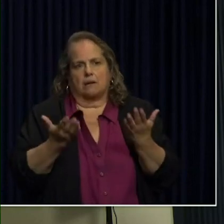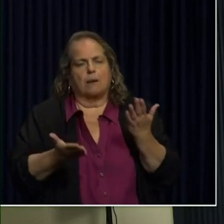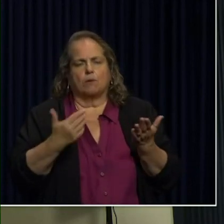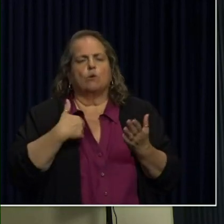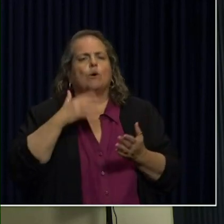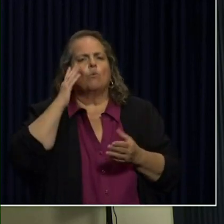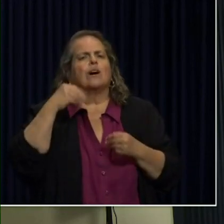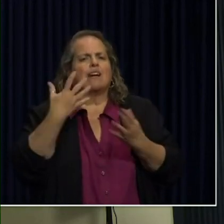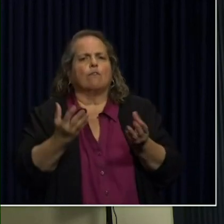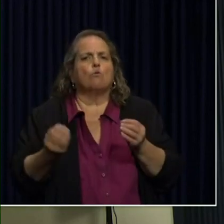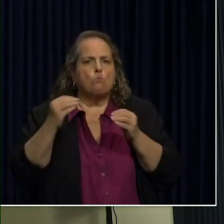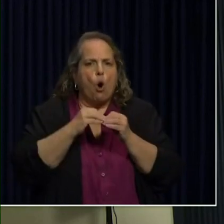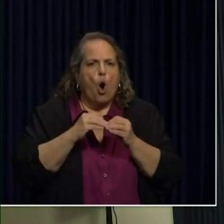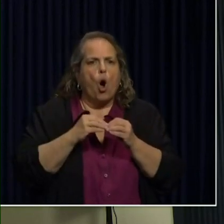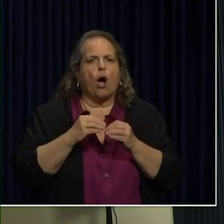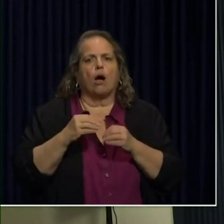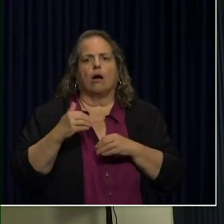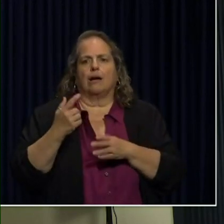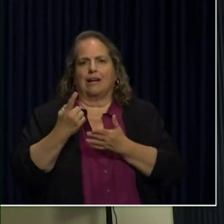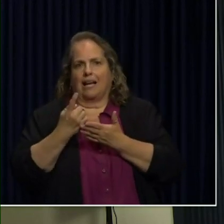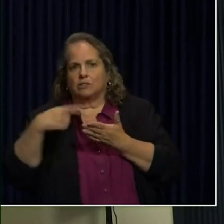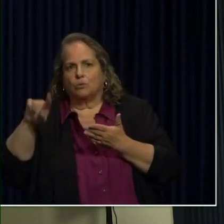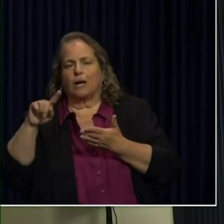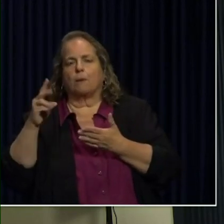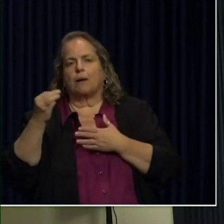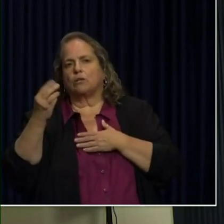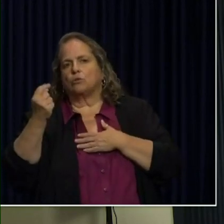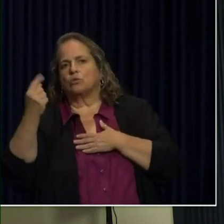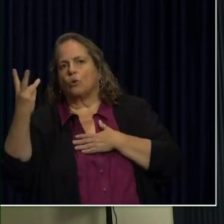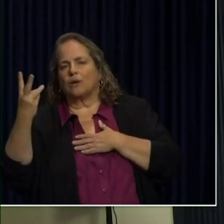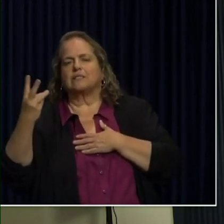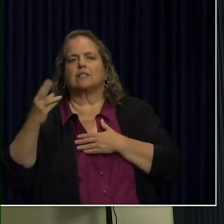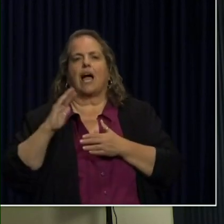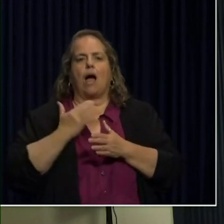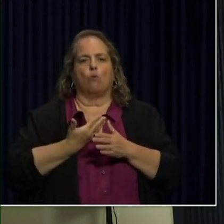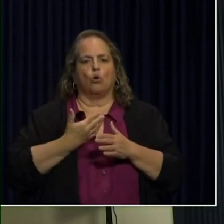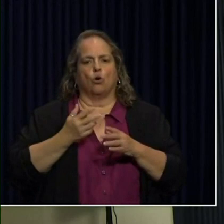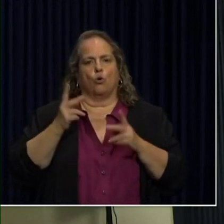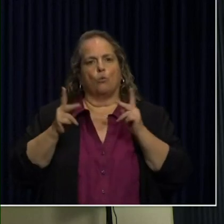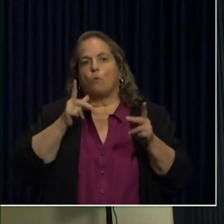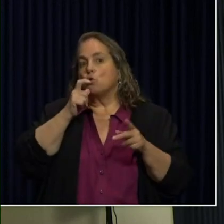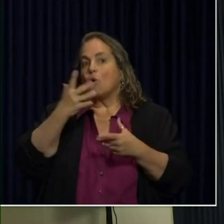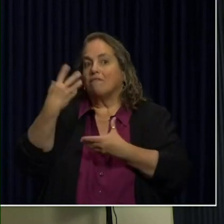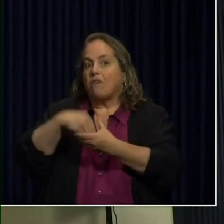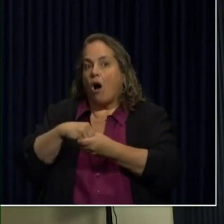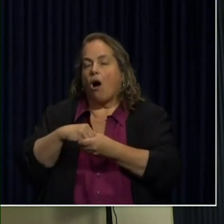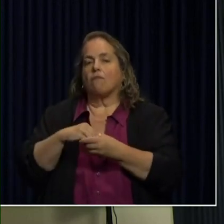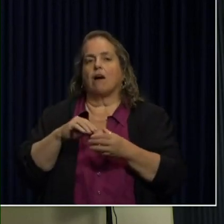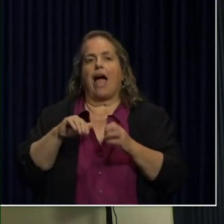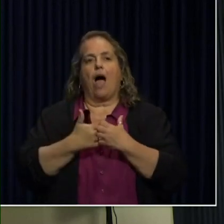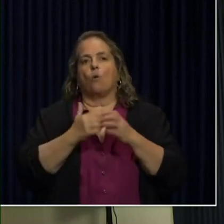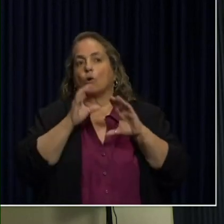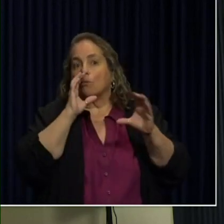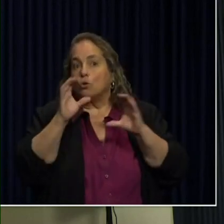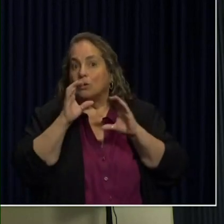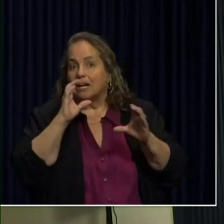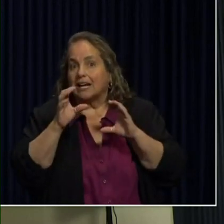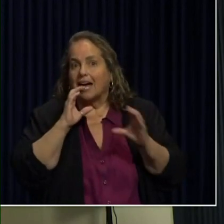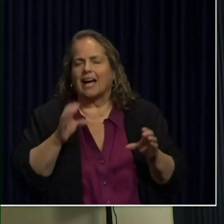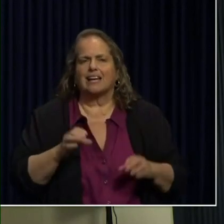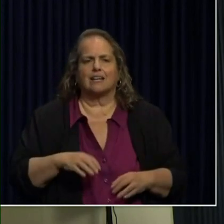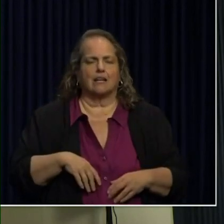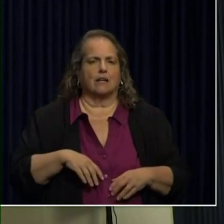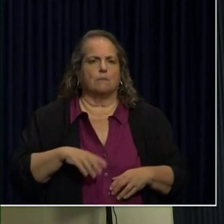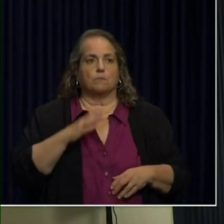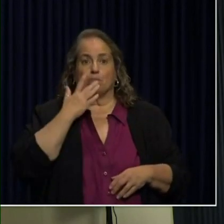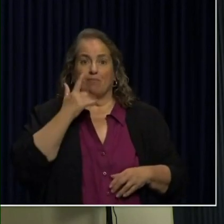talk early next week about our internal teams and how we hope our communications go, because it has to be